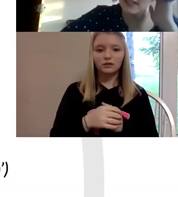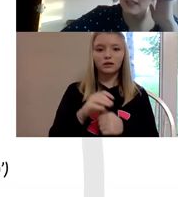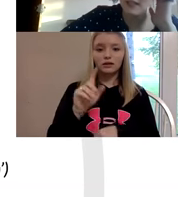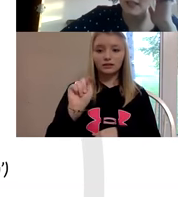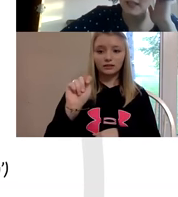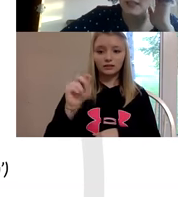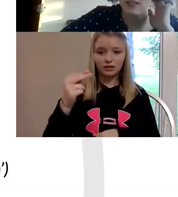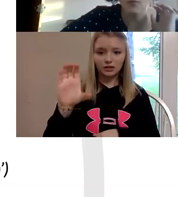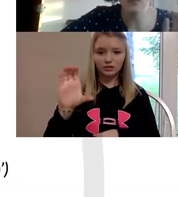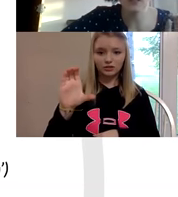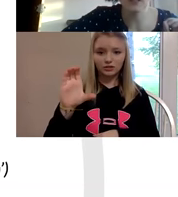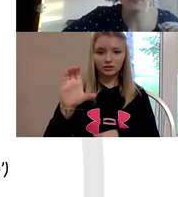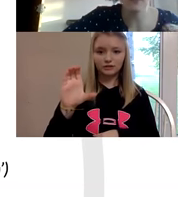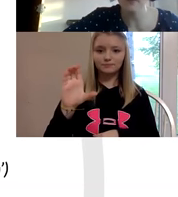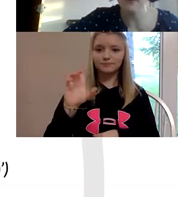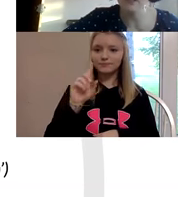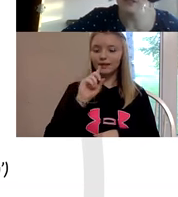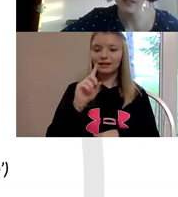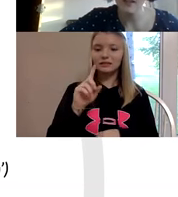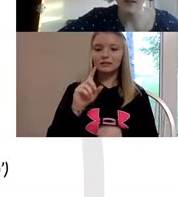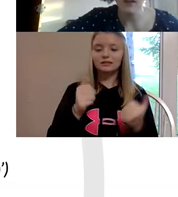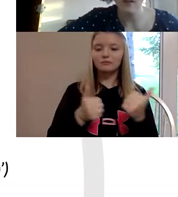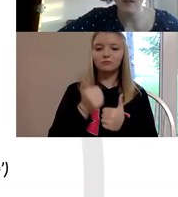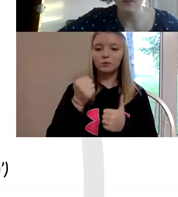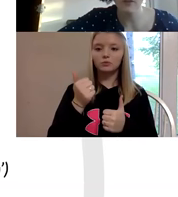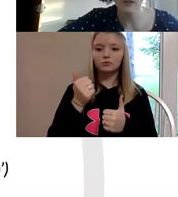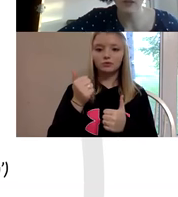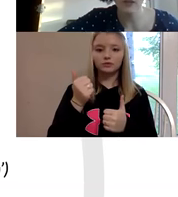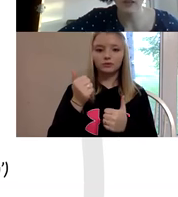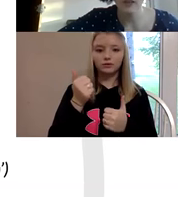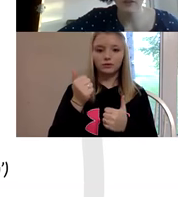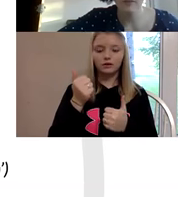THC is the most famous of,